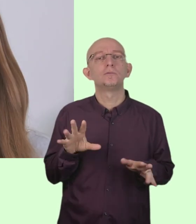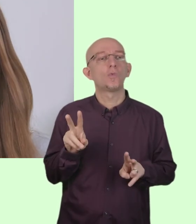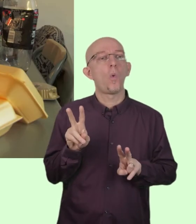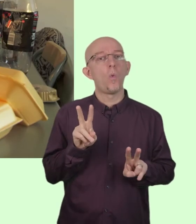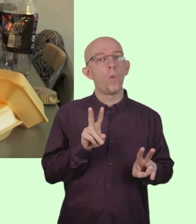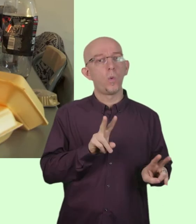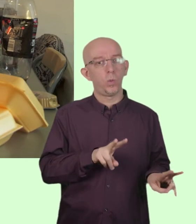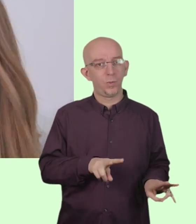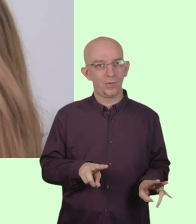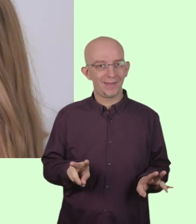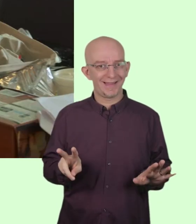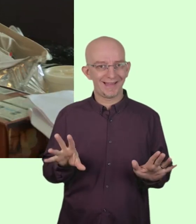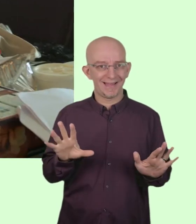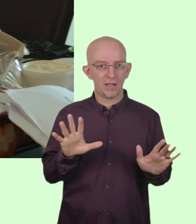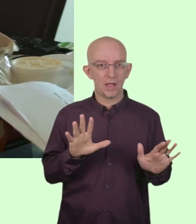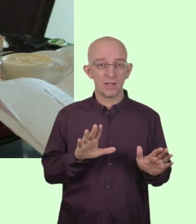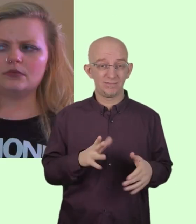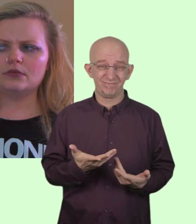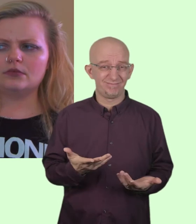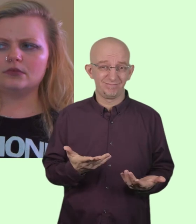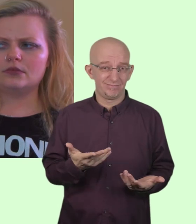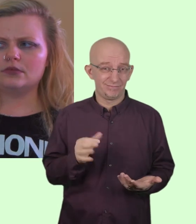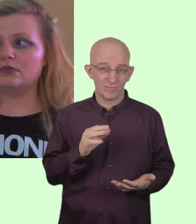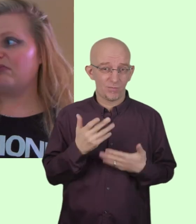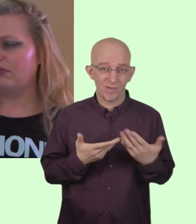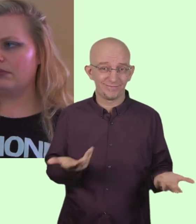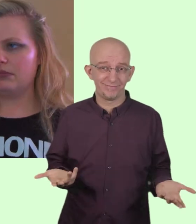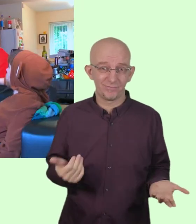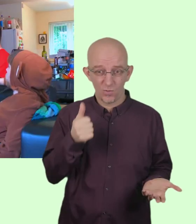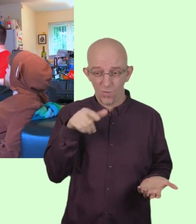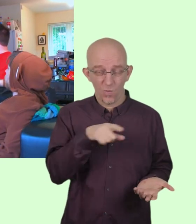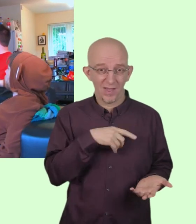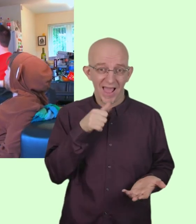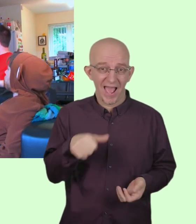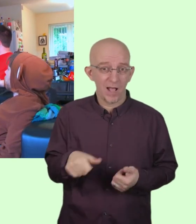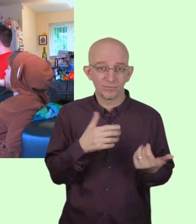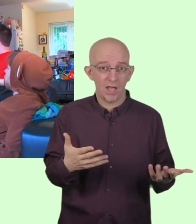Actually, I'm just looking. No point we're getting evicted anyway. Not if you just clean up.